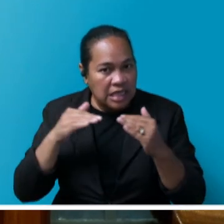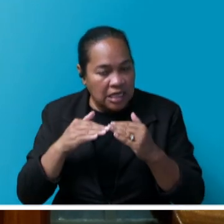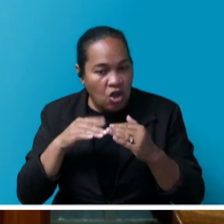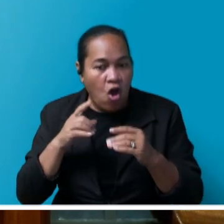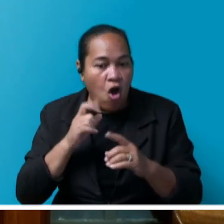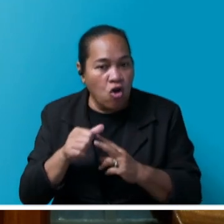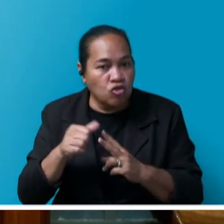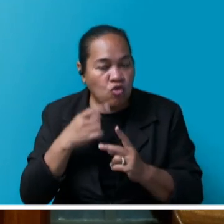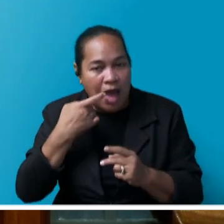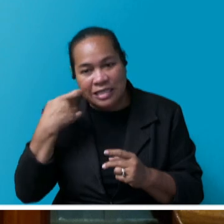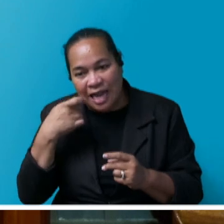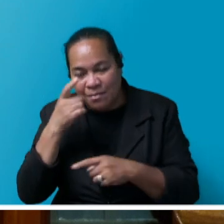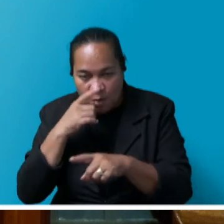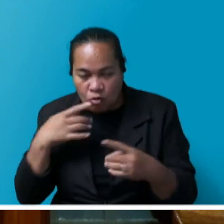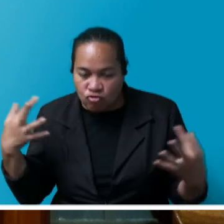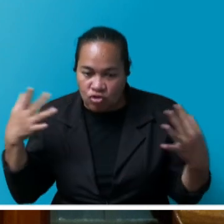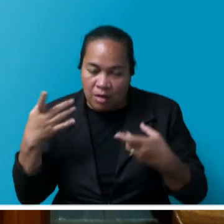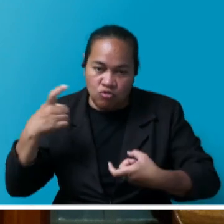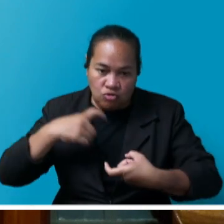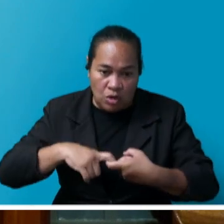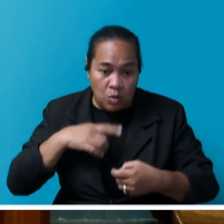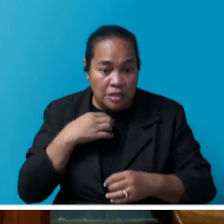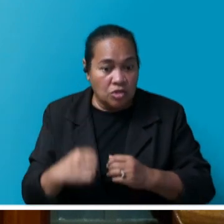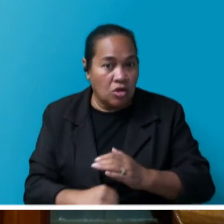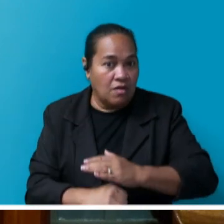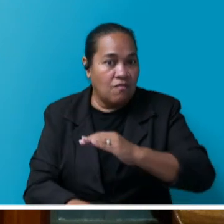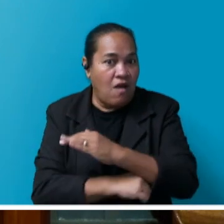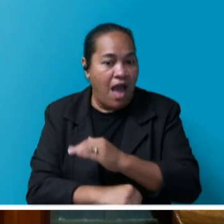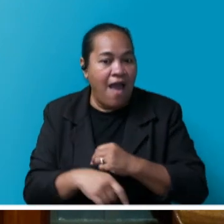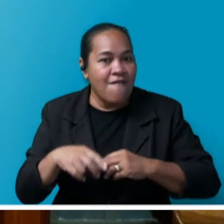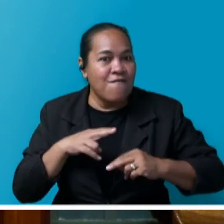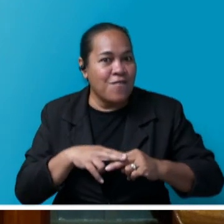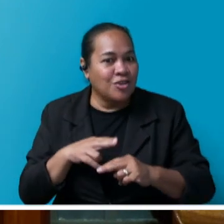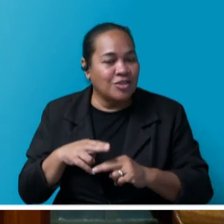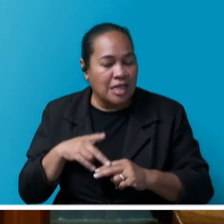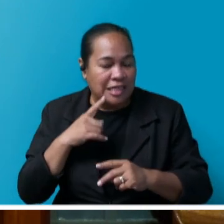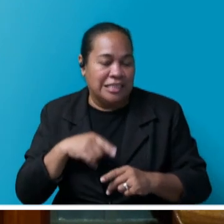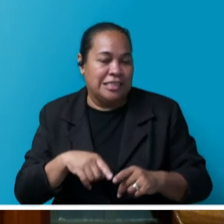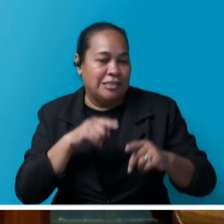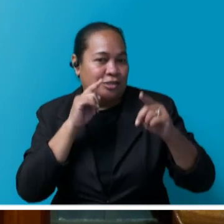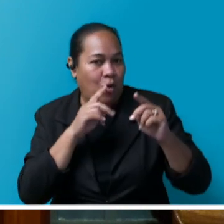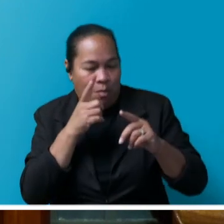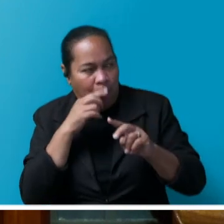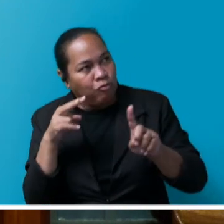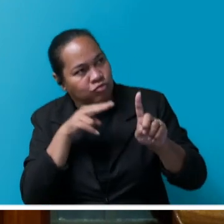investments. These efforts will solidify Fiji's position as a premier global travel